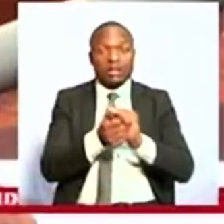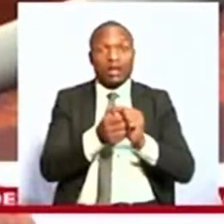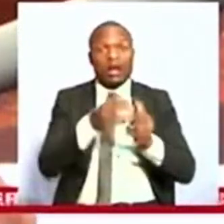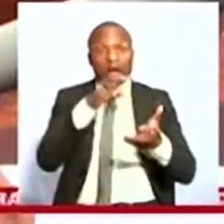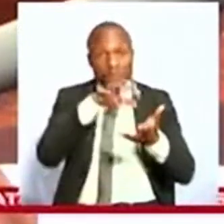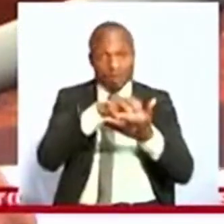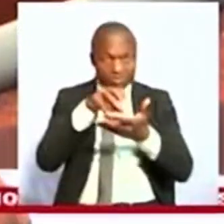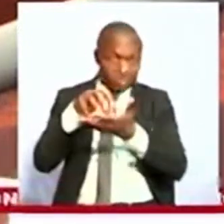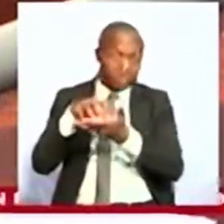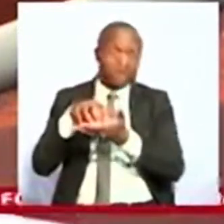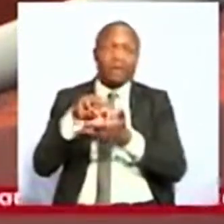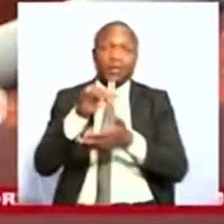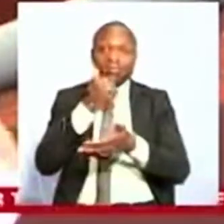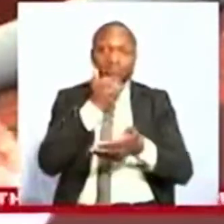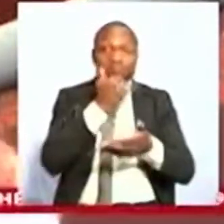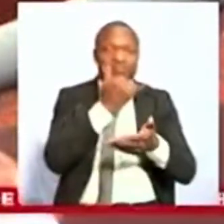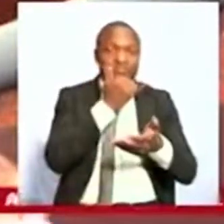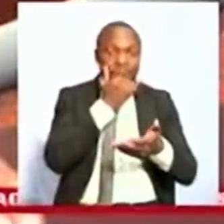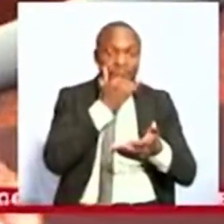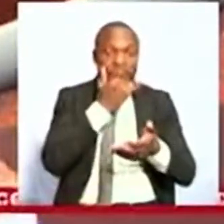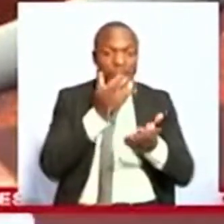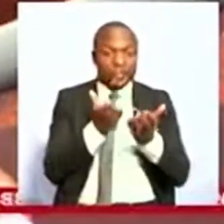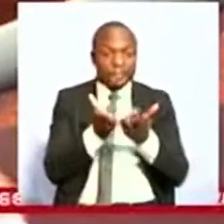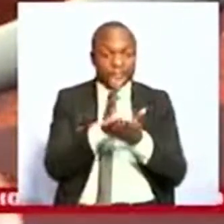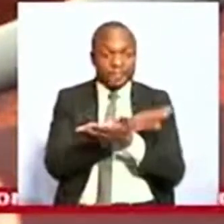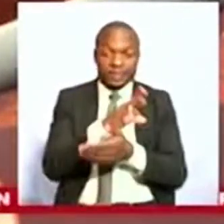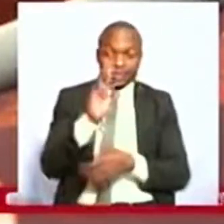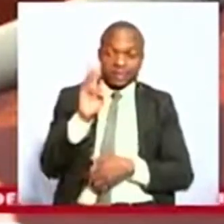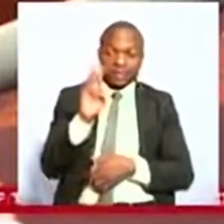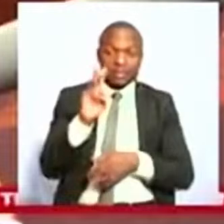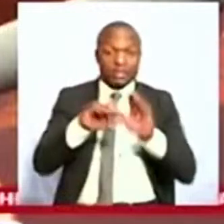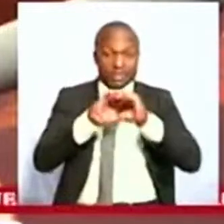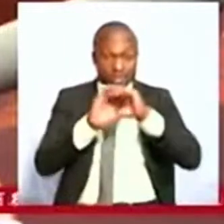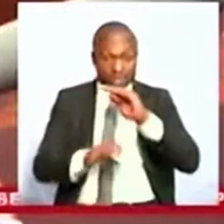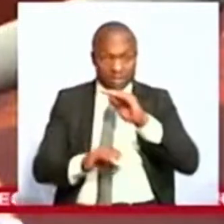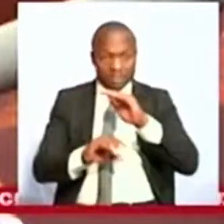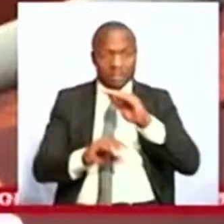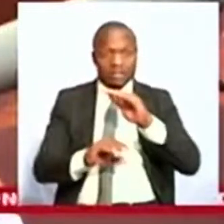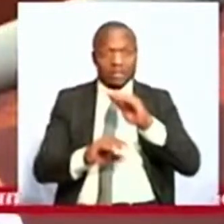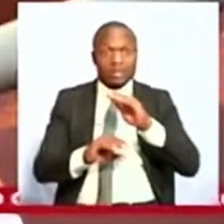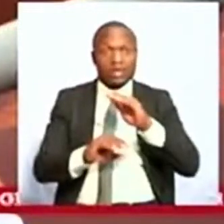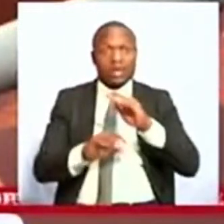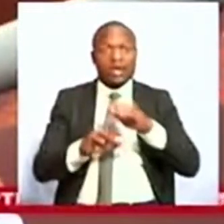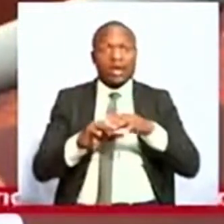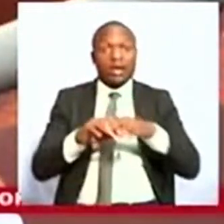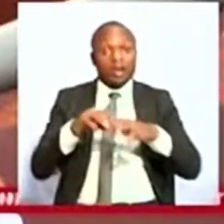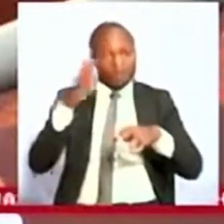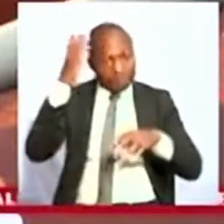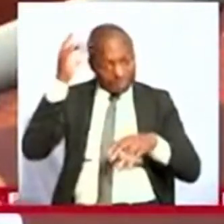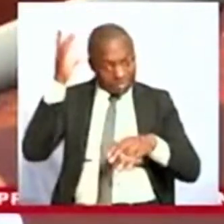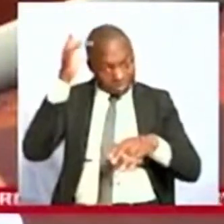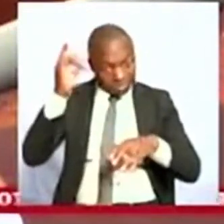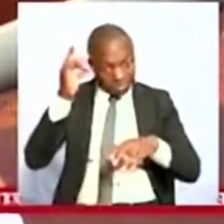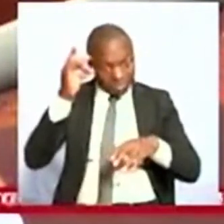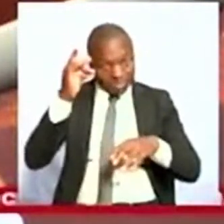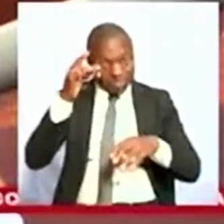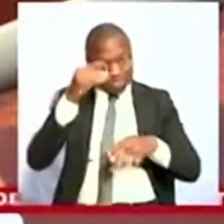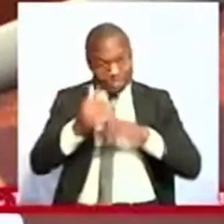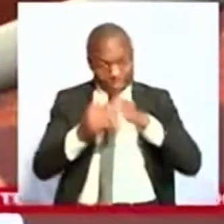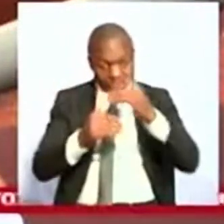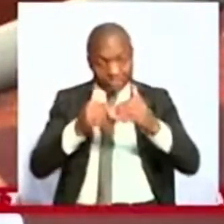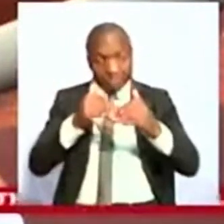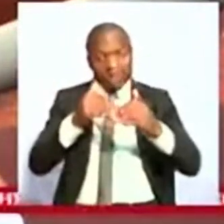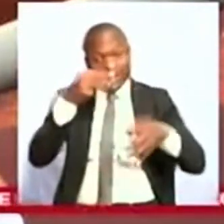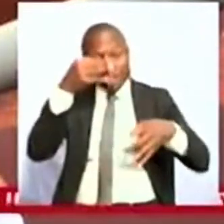Defense Act at page 16. So under the Criminal Procedure Code, we found